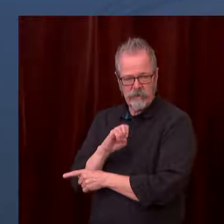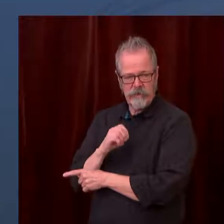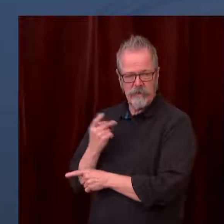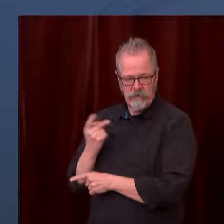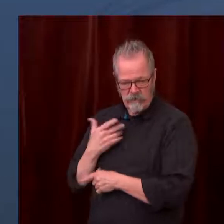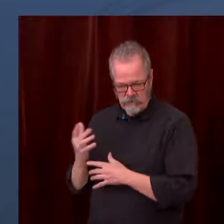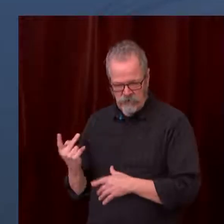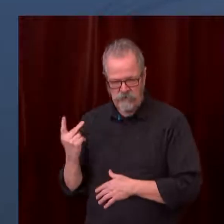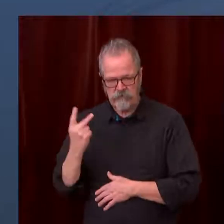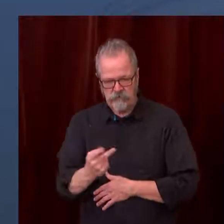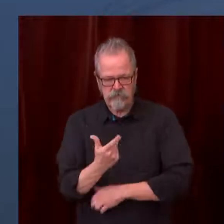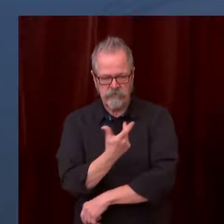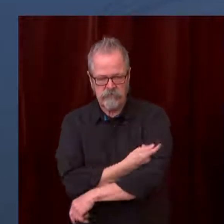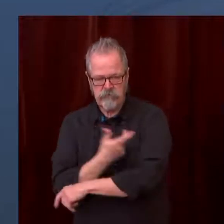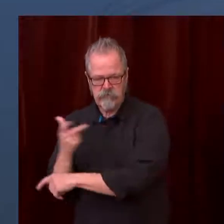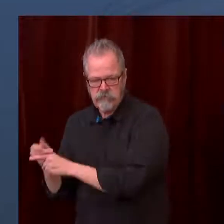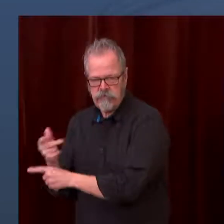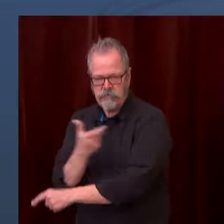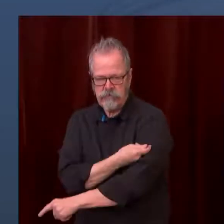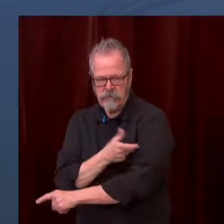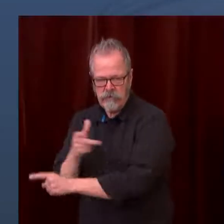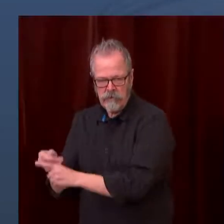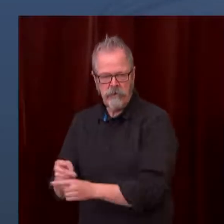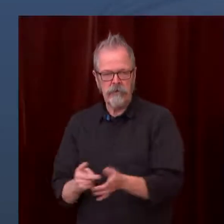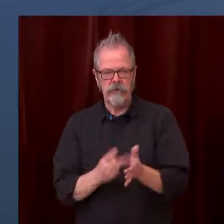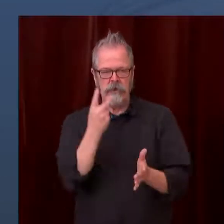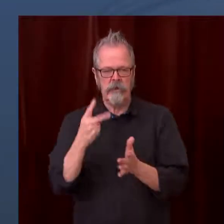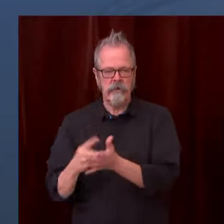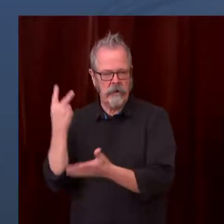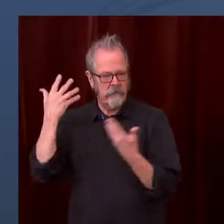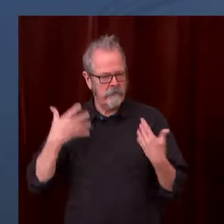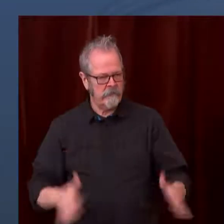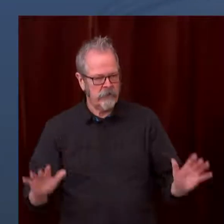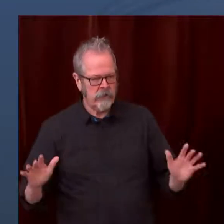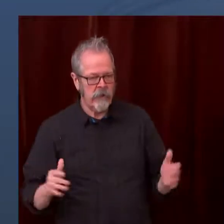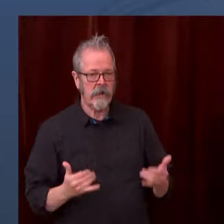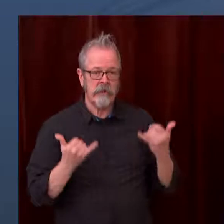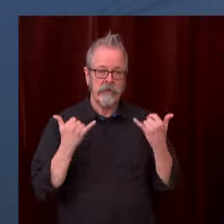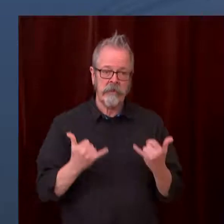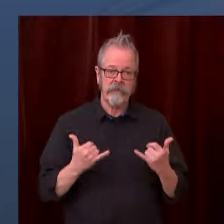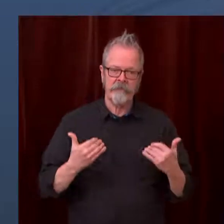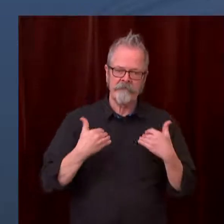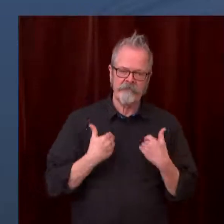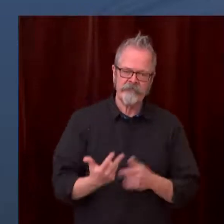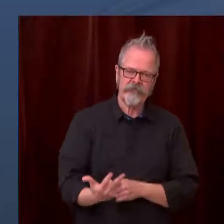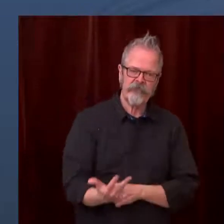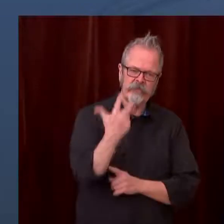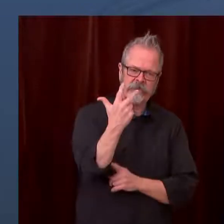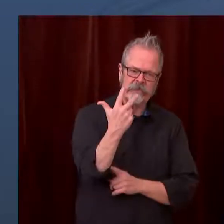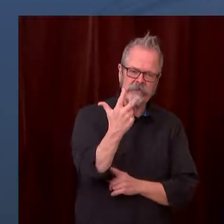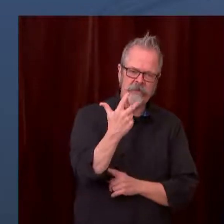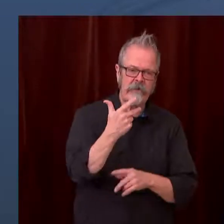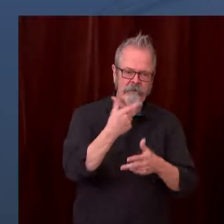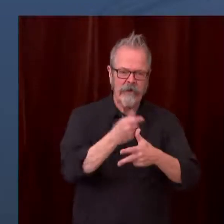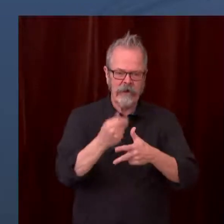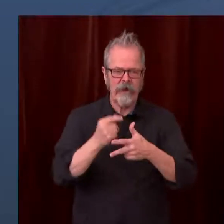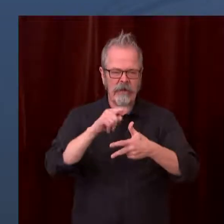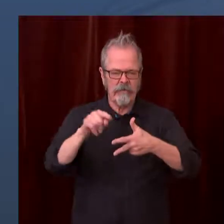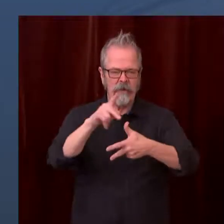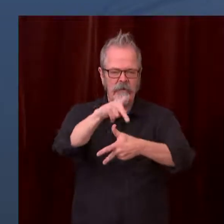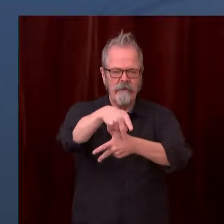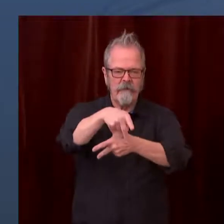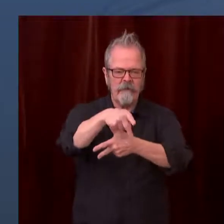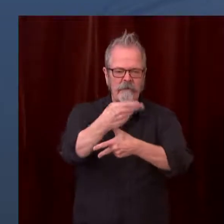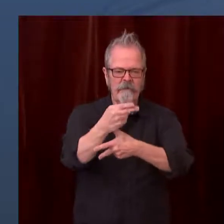are hugely effective preventing hospitalizations and death. And the thought that we will continue